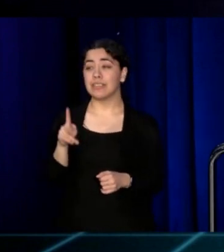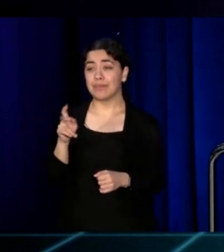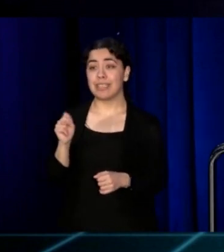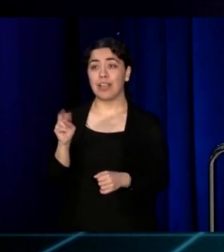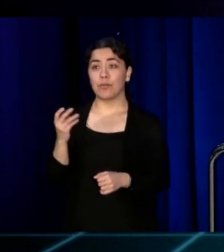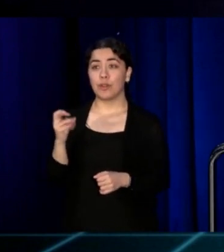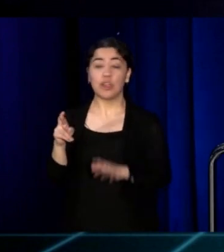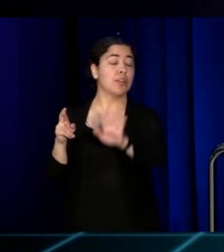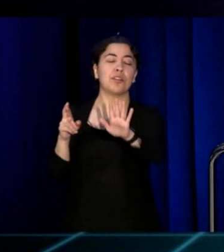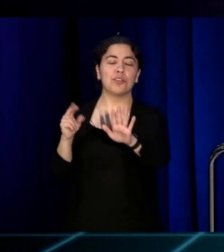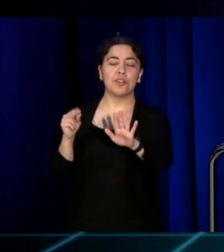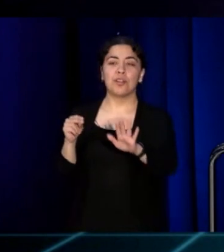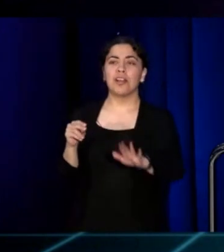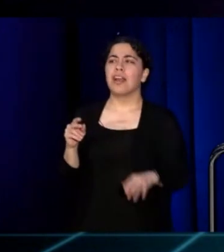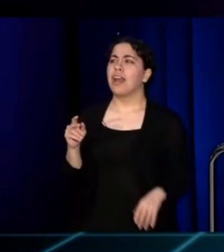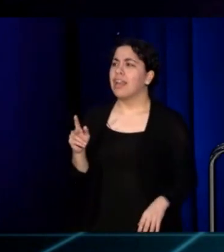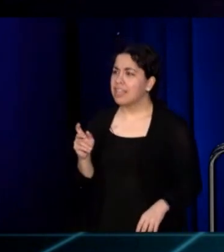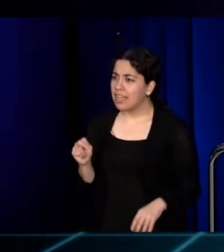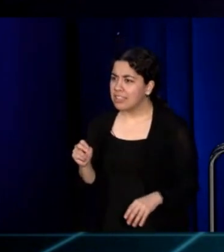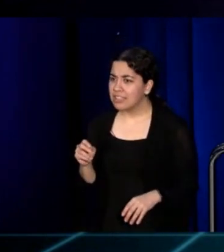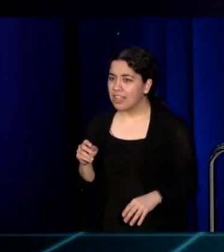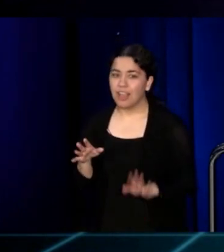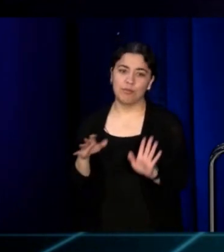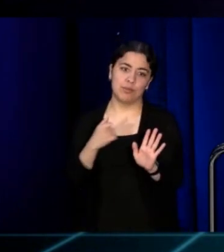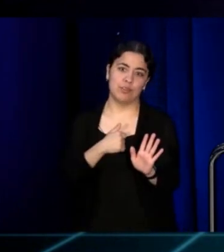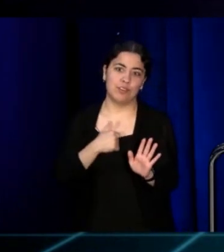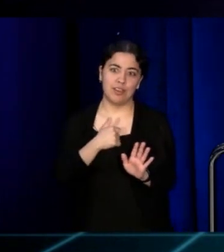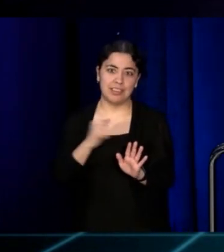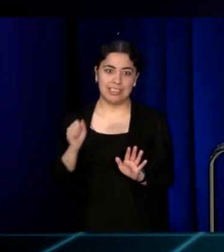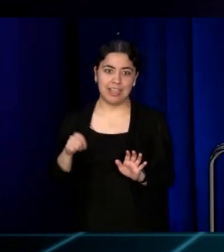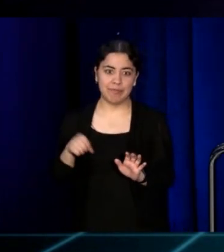does. Or sorry, Ken C. Dodds. I'm so sorry. Yeah.